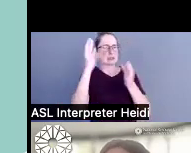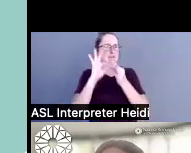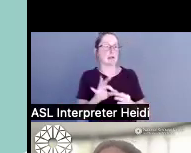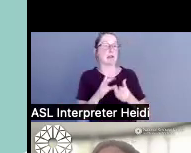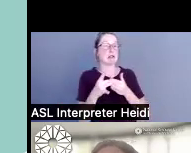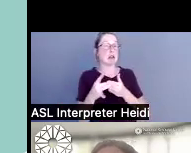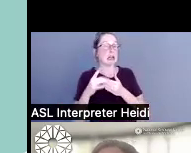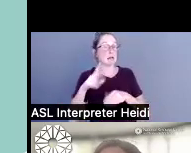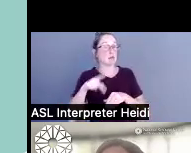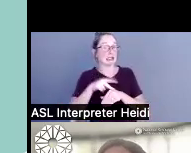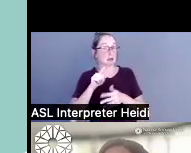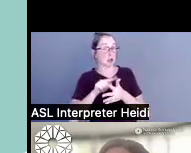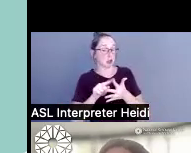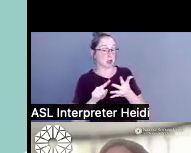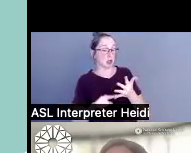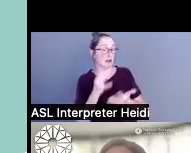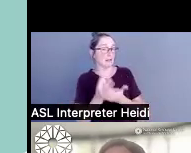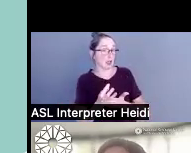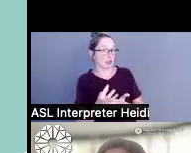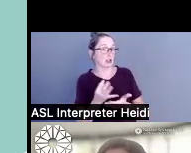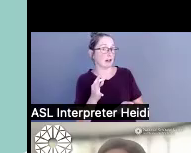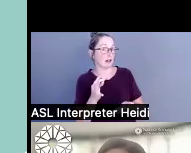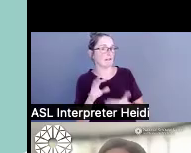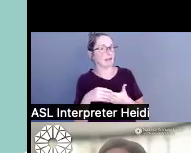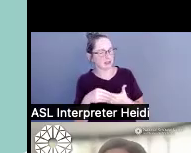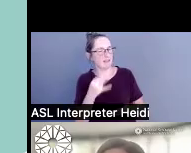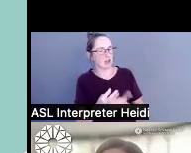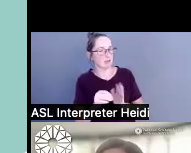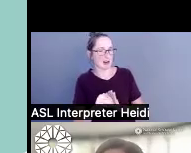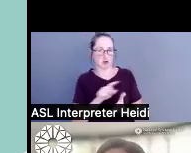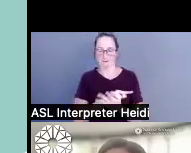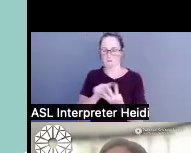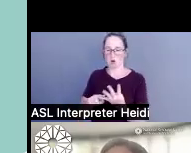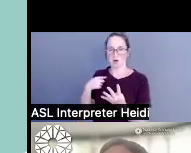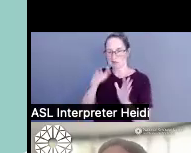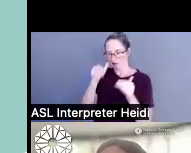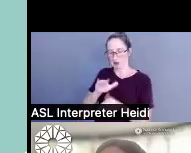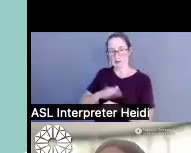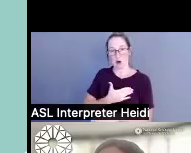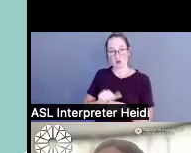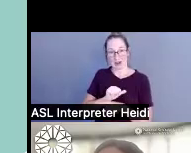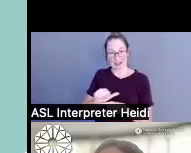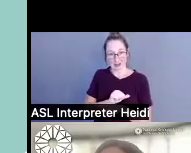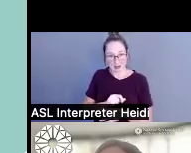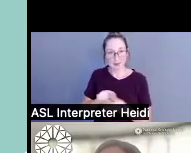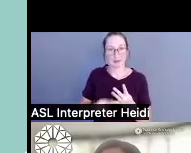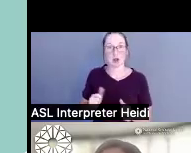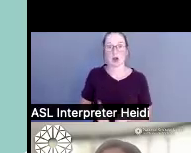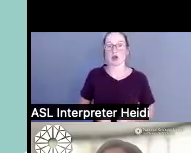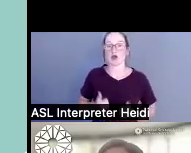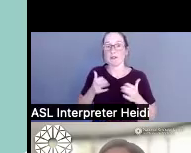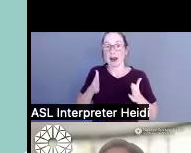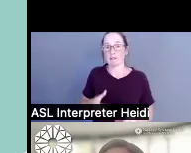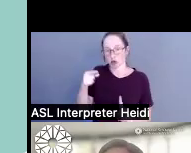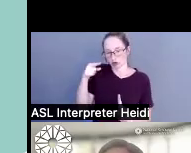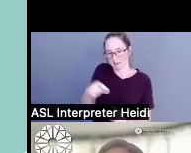guiding principles of the flex funding model, there are about 4 of them that we center in our practice. First being survivor-driven